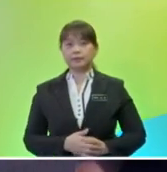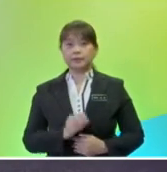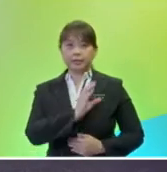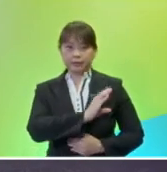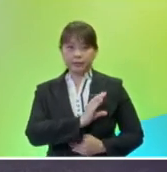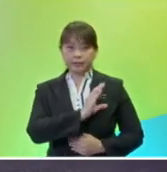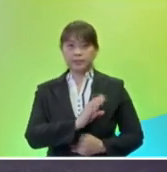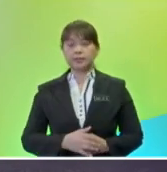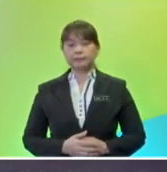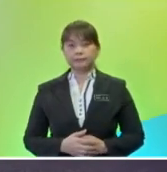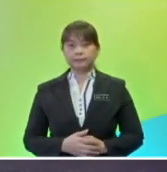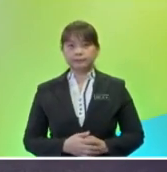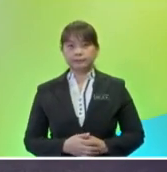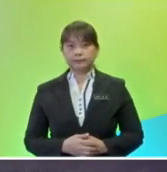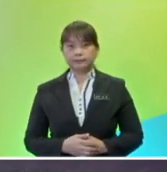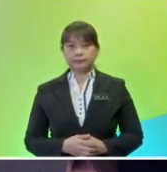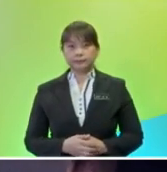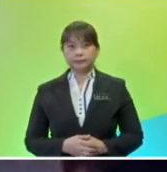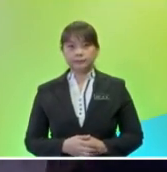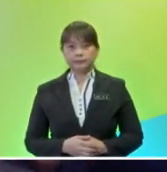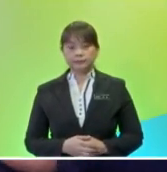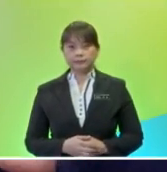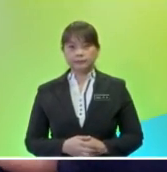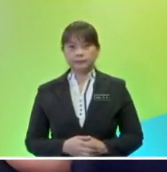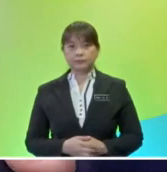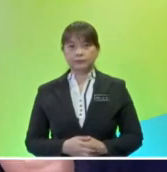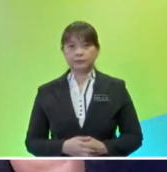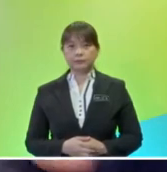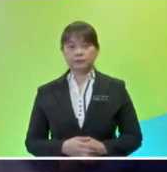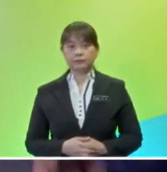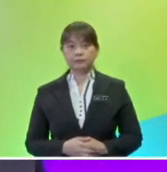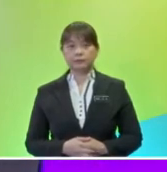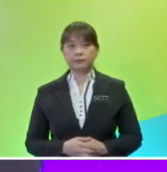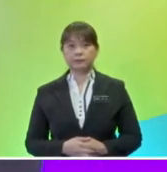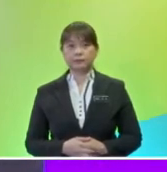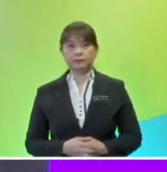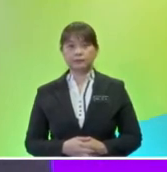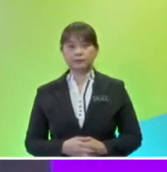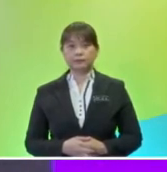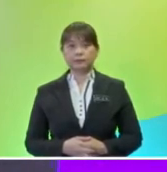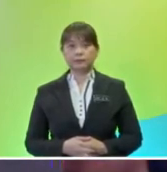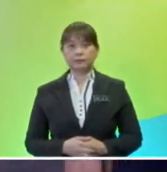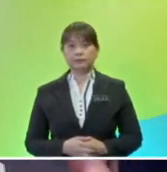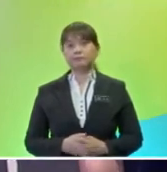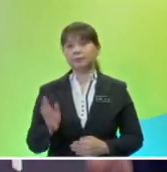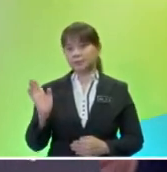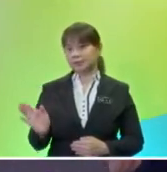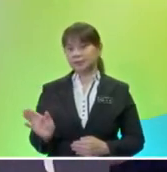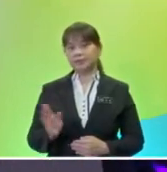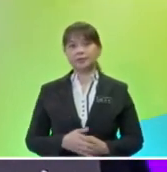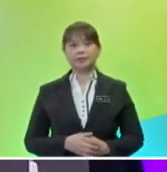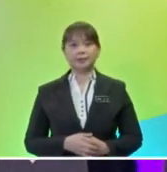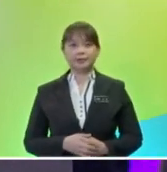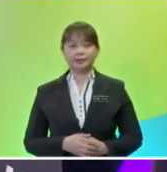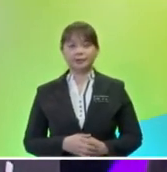it to a metal, right, teacher? Yes, you are right. He doesn't want to move anymore. He's tired. He's tired. Okay.